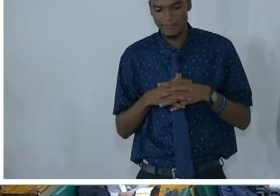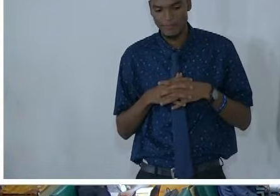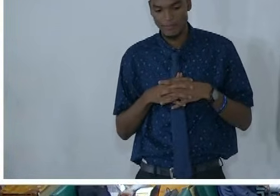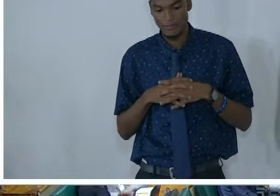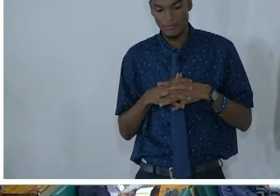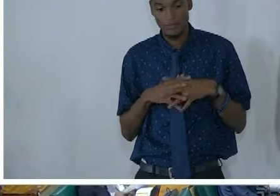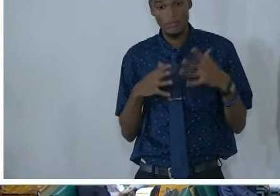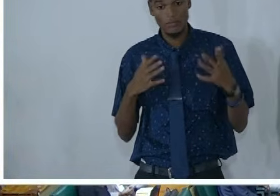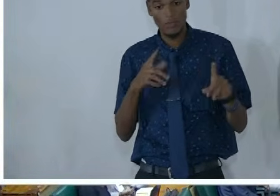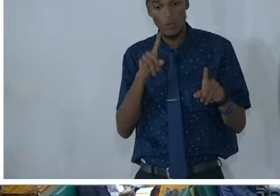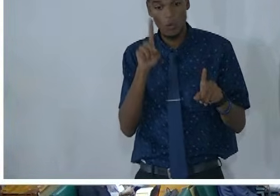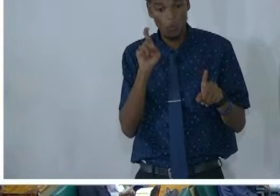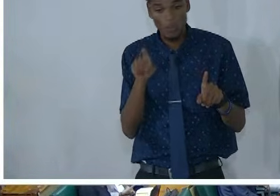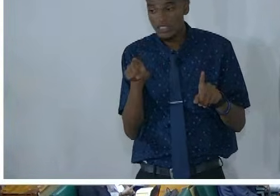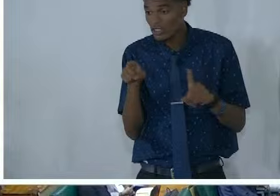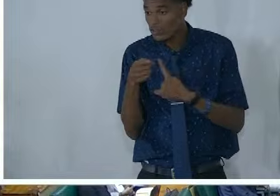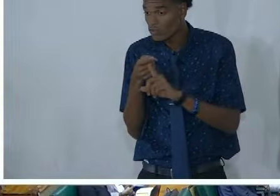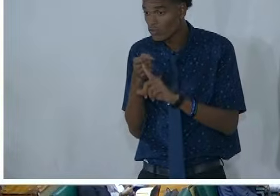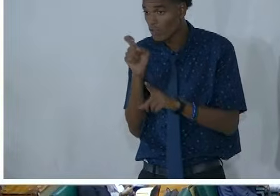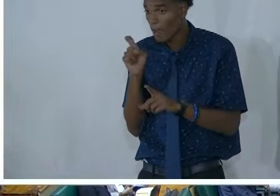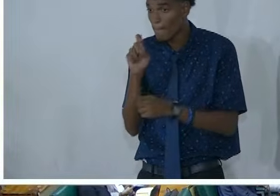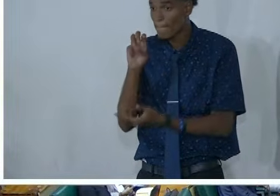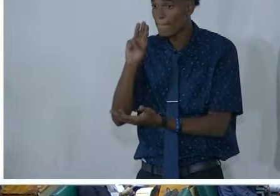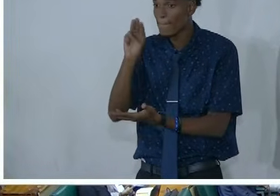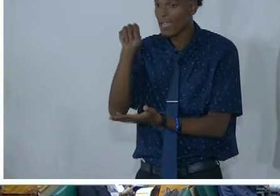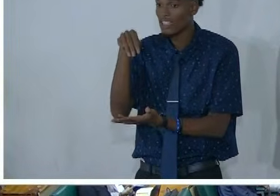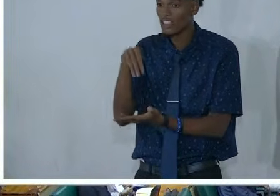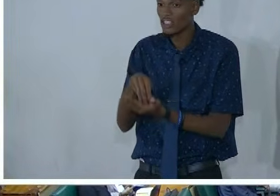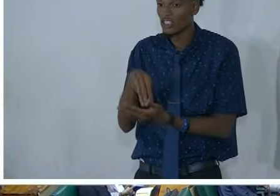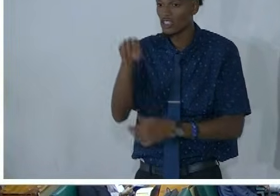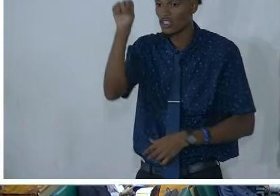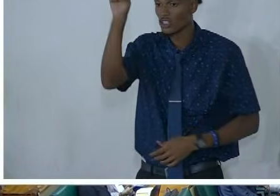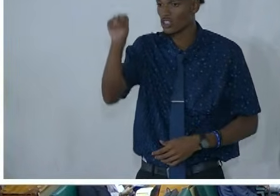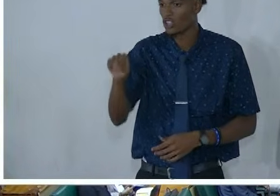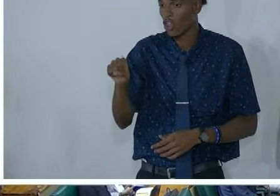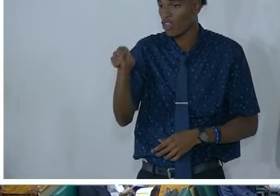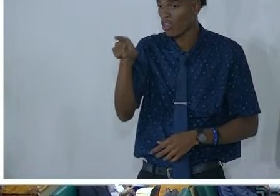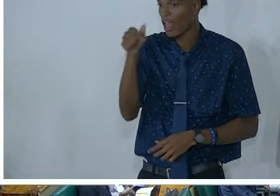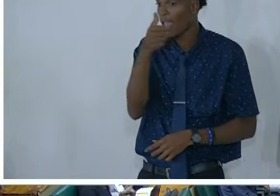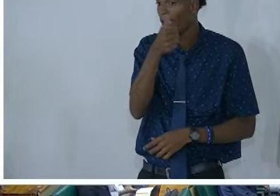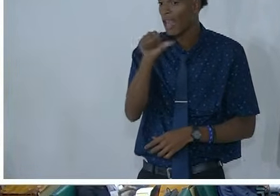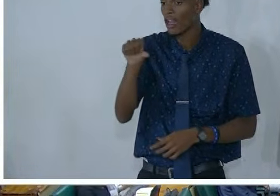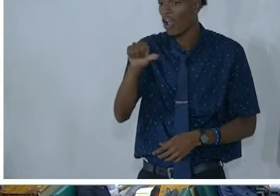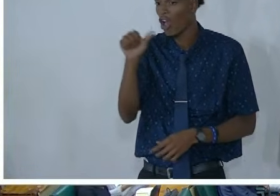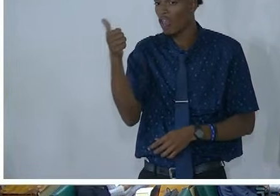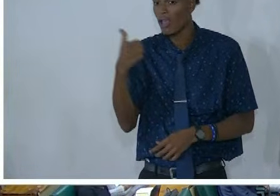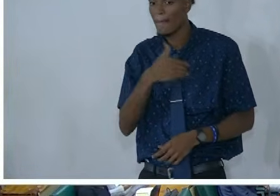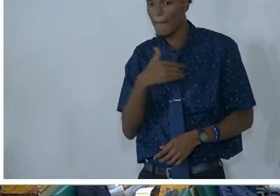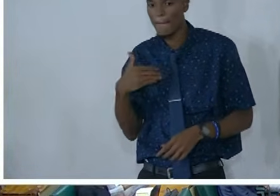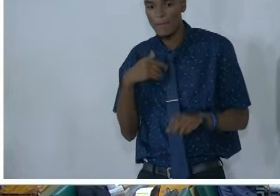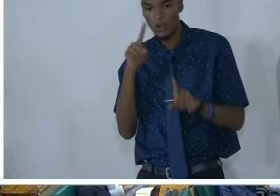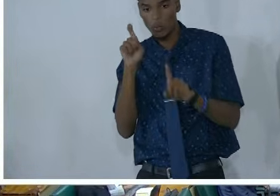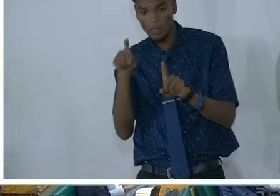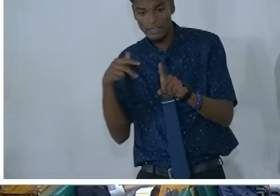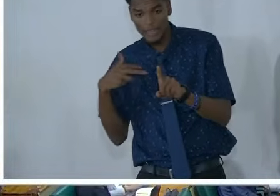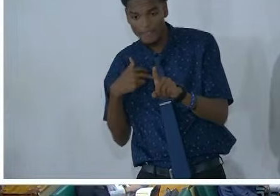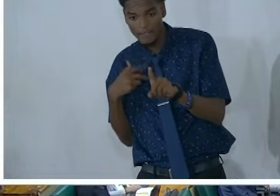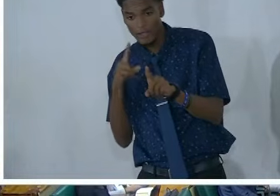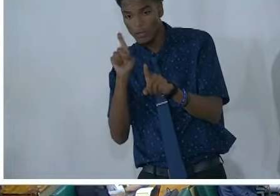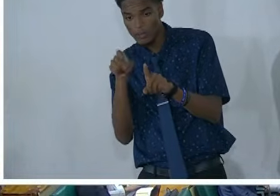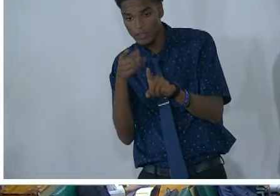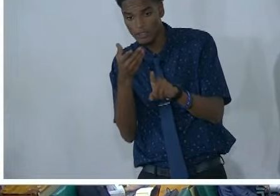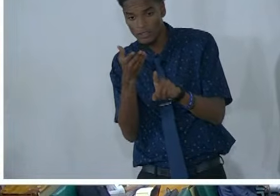Question from Manchester Southern. Any other members with questions?